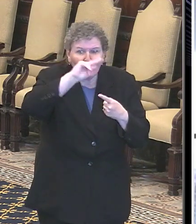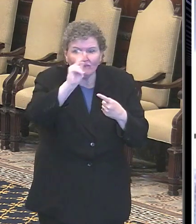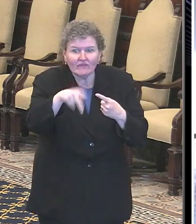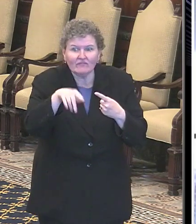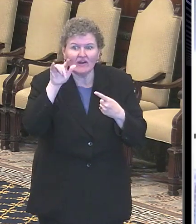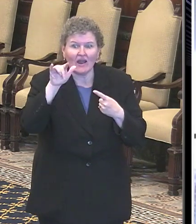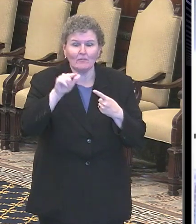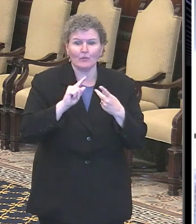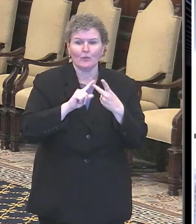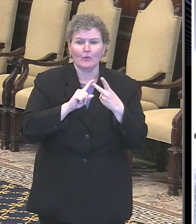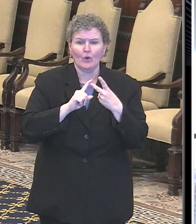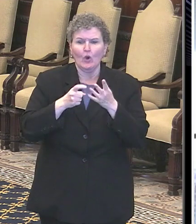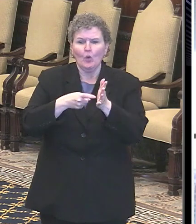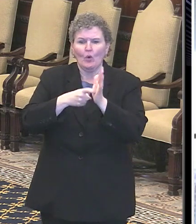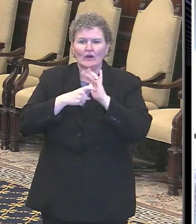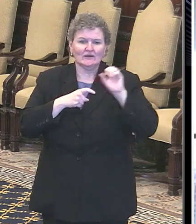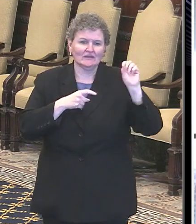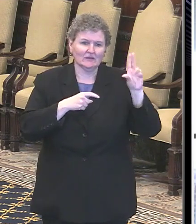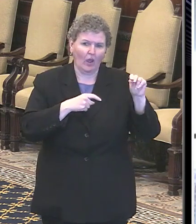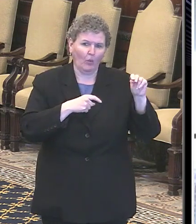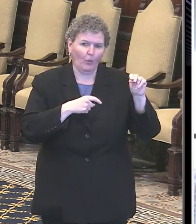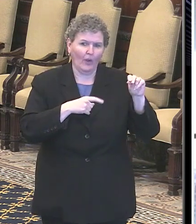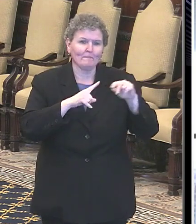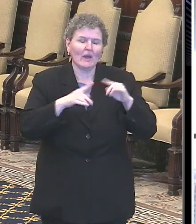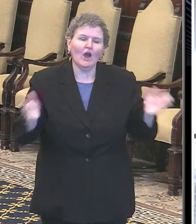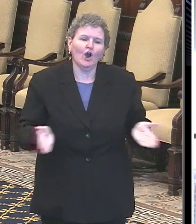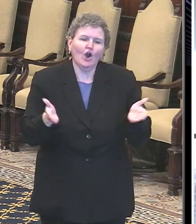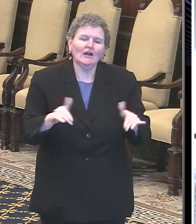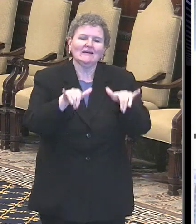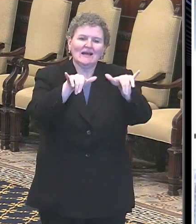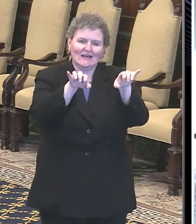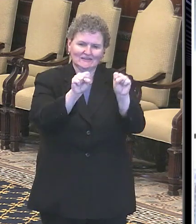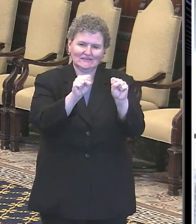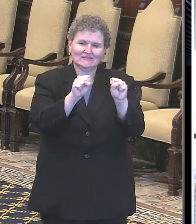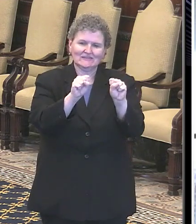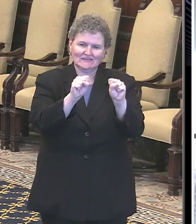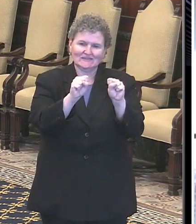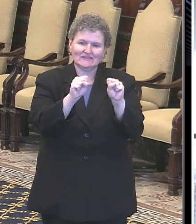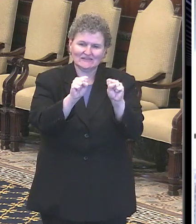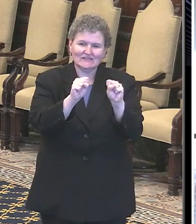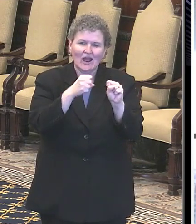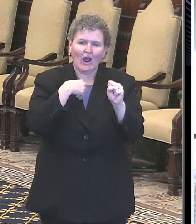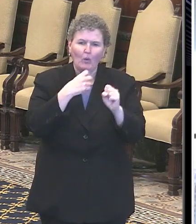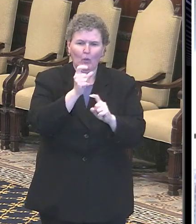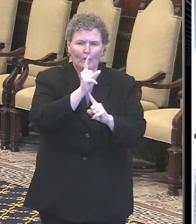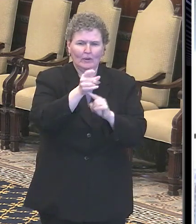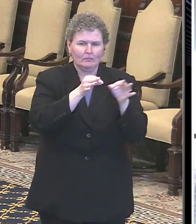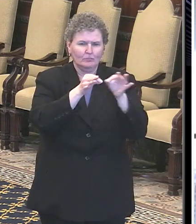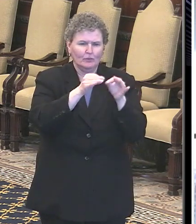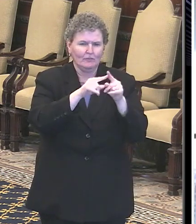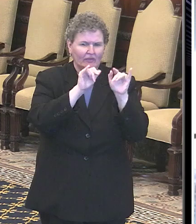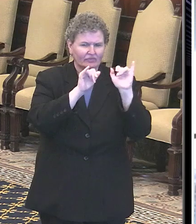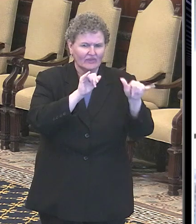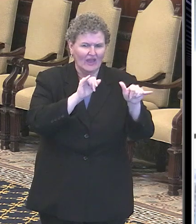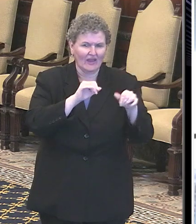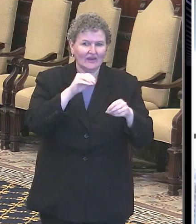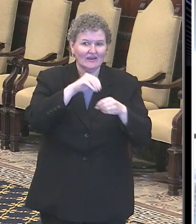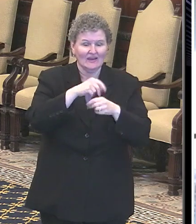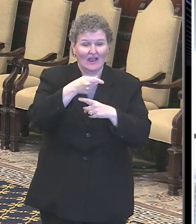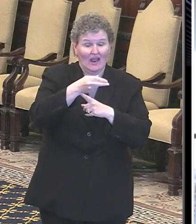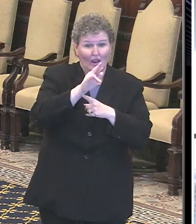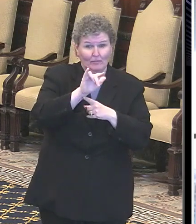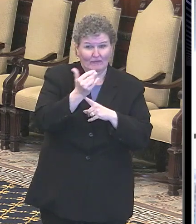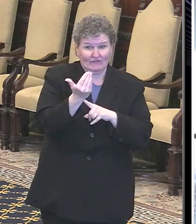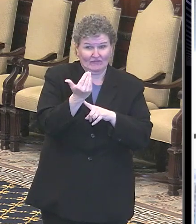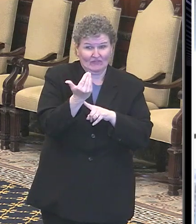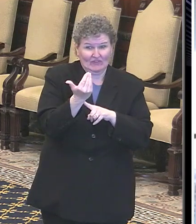but they're urged. And so I do want to take a minute to kind of talk through that. So on April 15th, the Secretary of